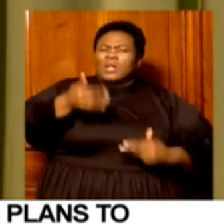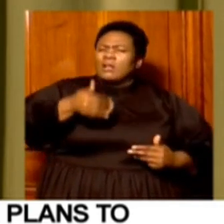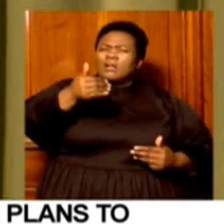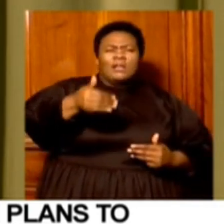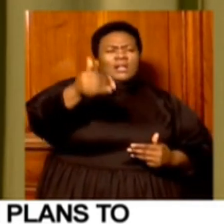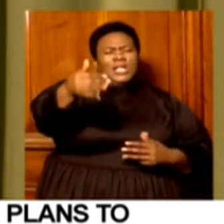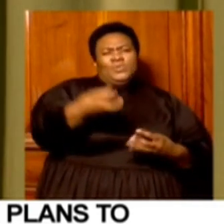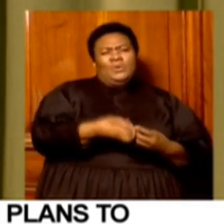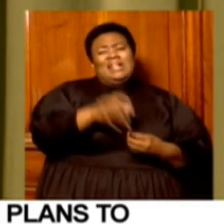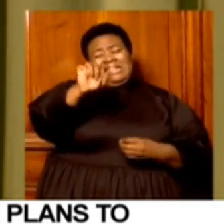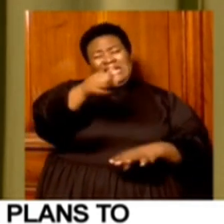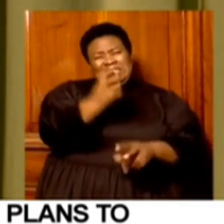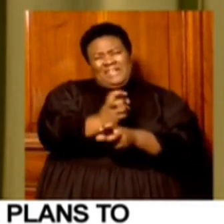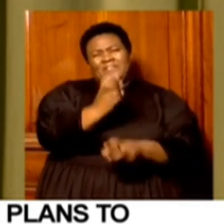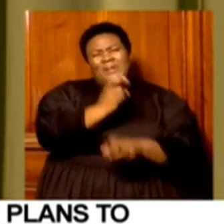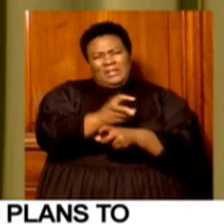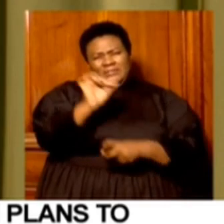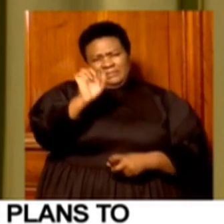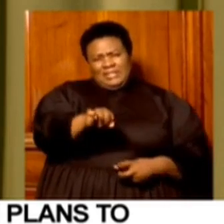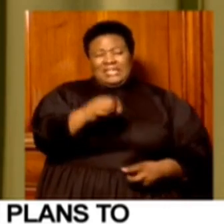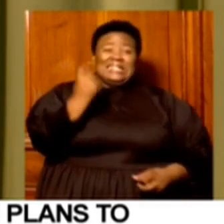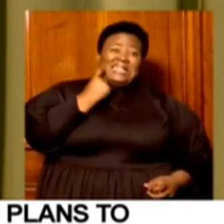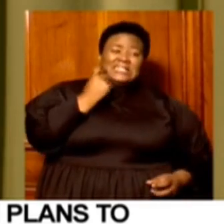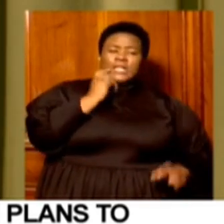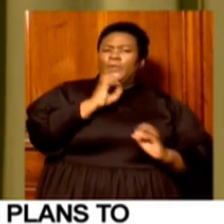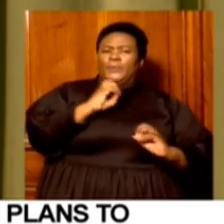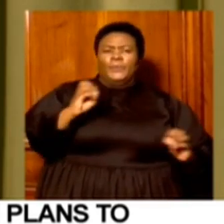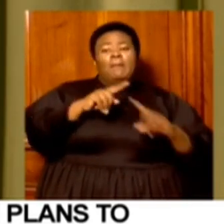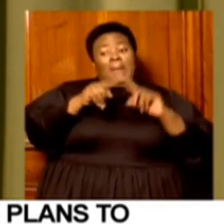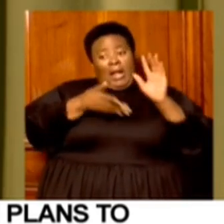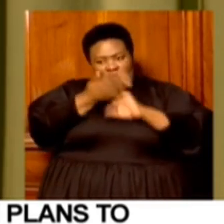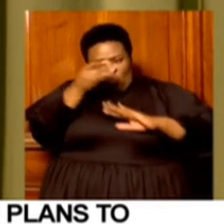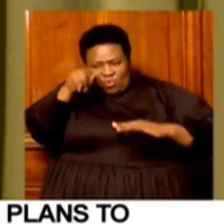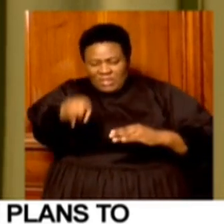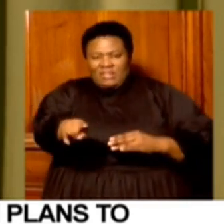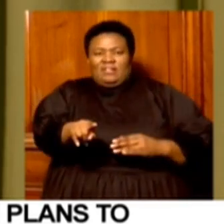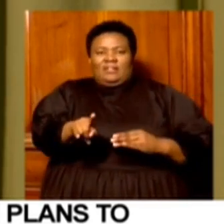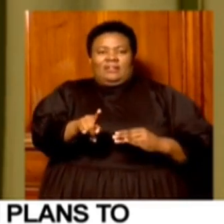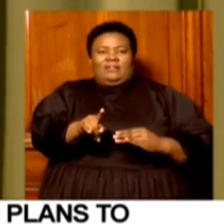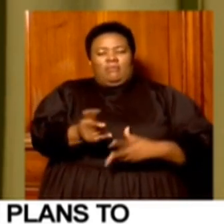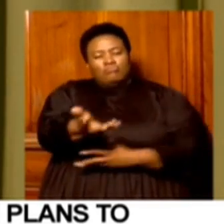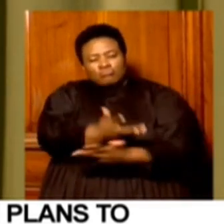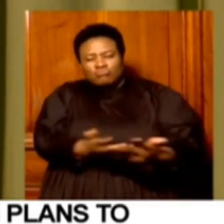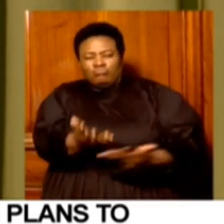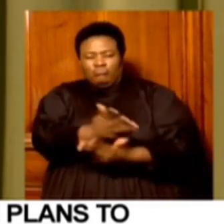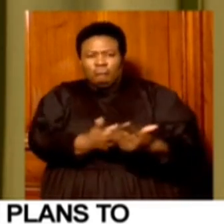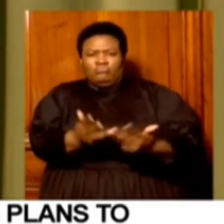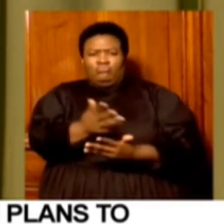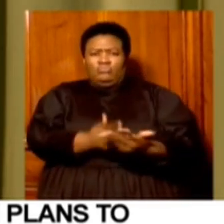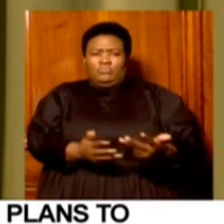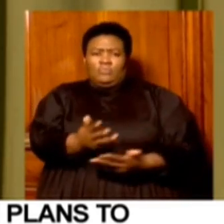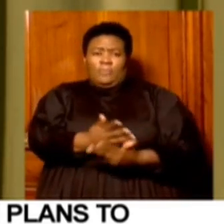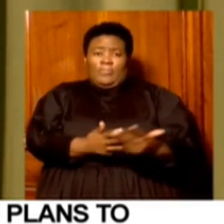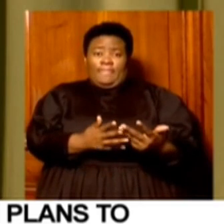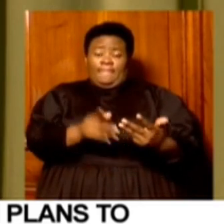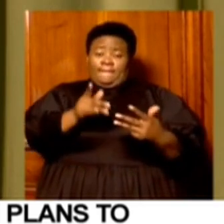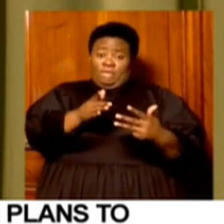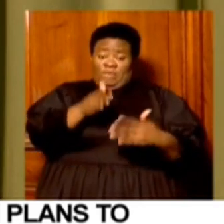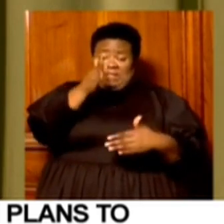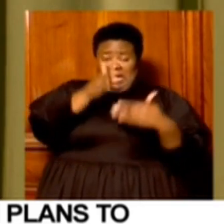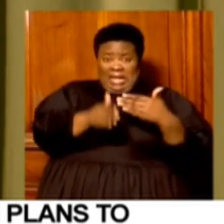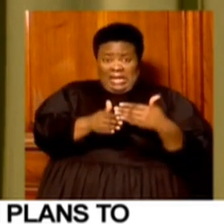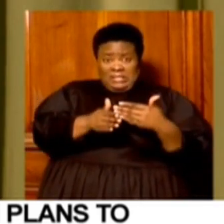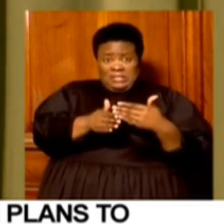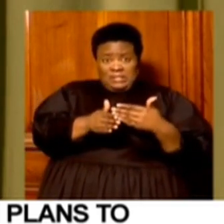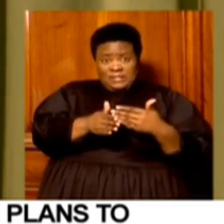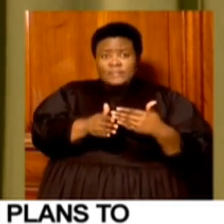Difficult as it is, I go to the ground, I speak to them. At the end of the day, when we all sober up, I